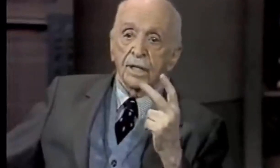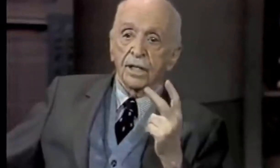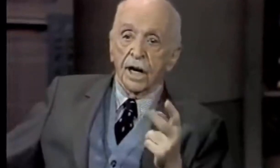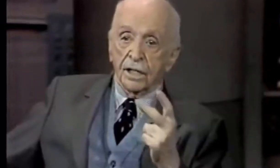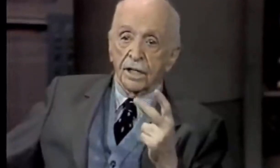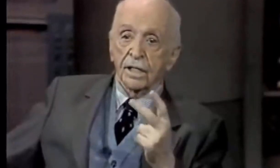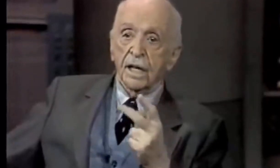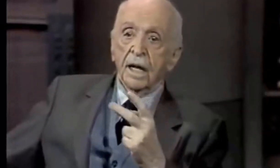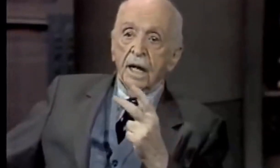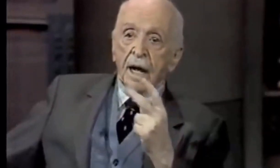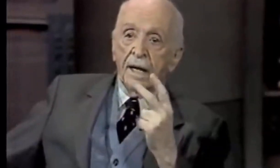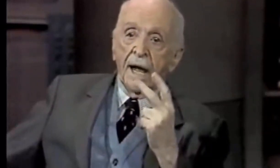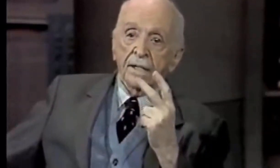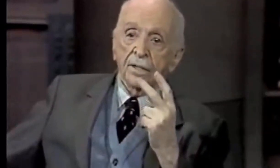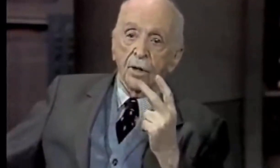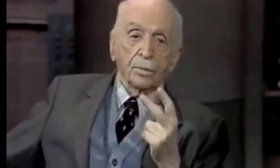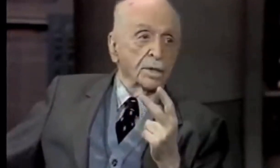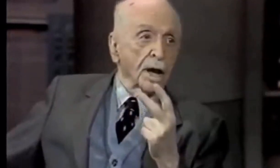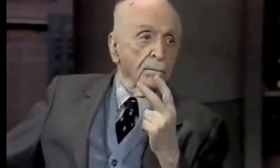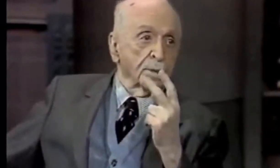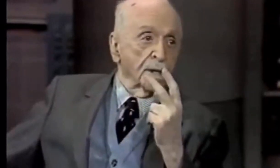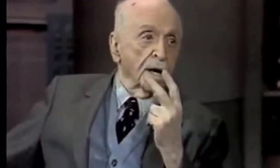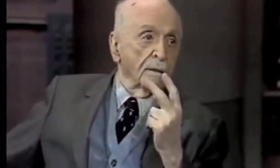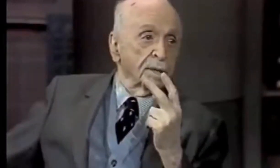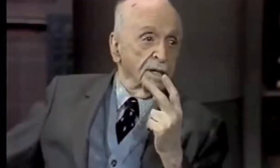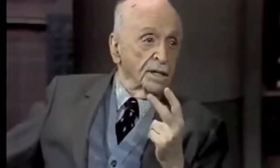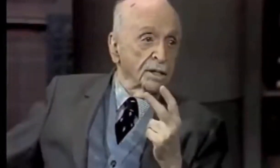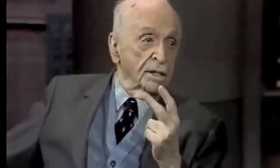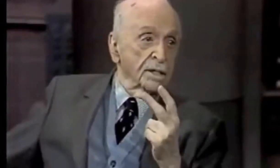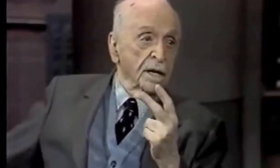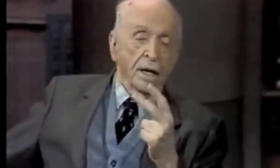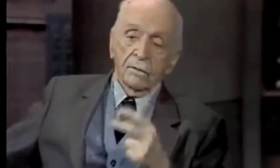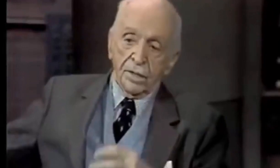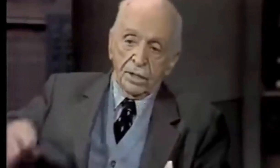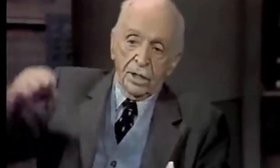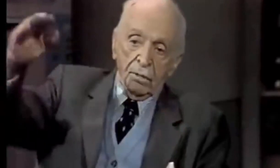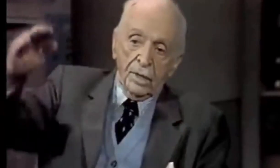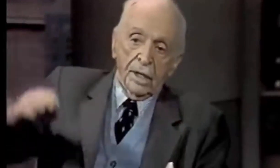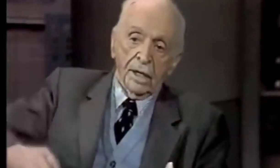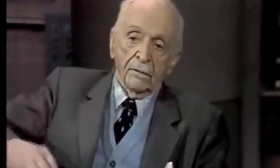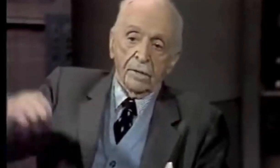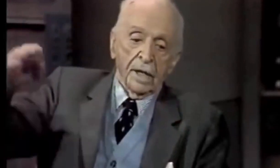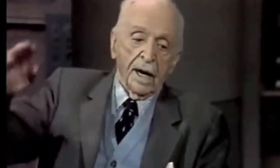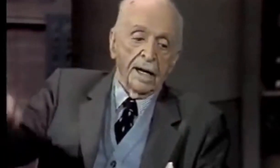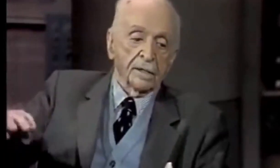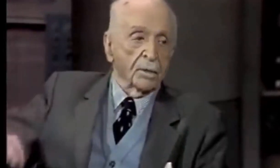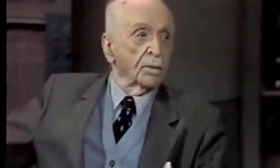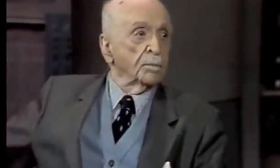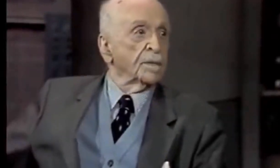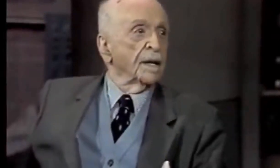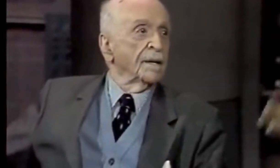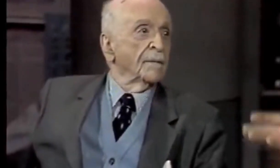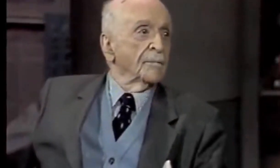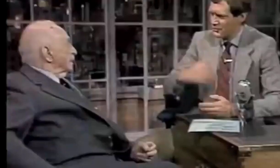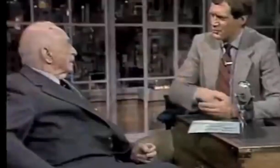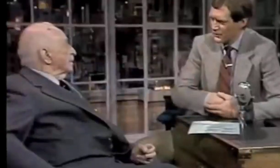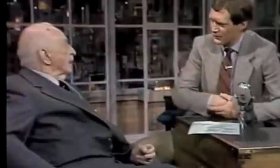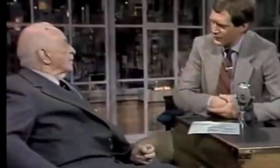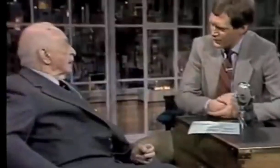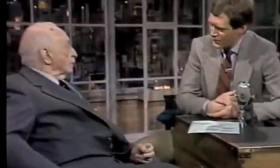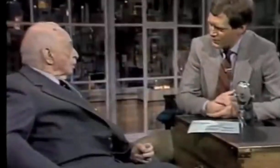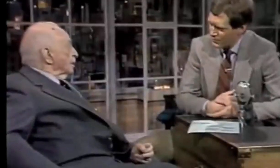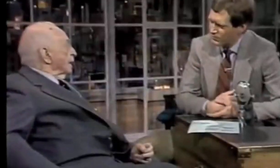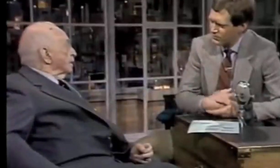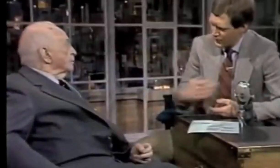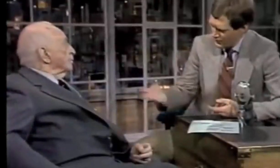to be judges and had soap sculpture competitions for children in different age groups, that would get them accustomed to using